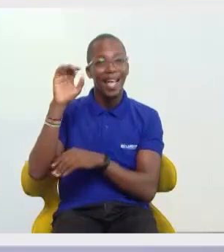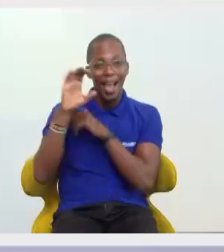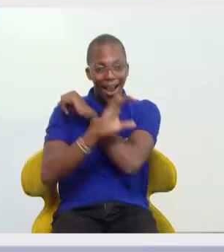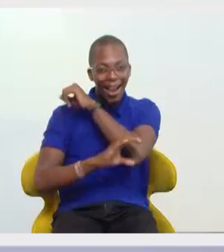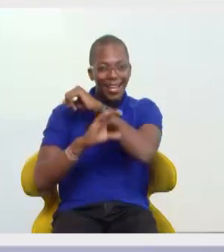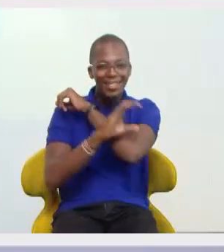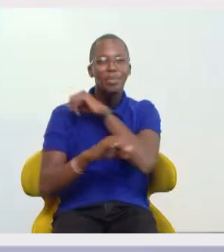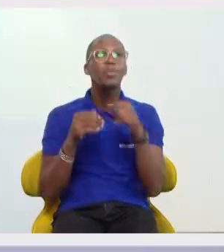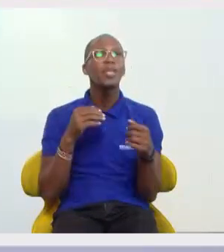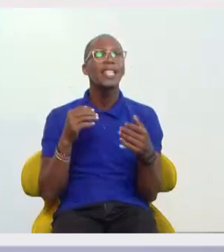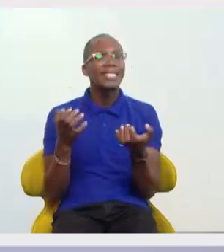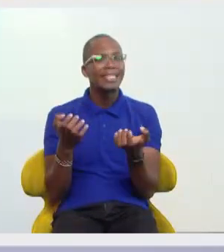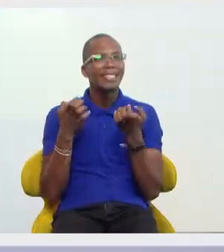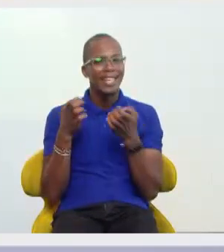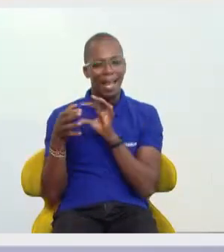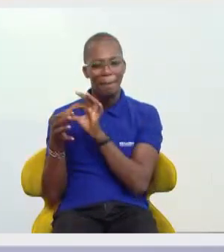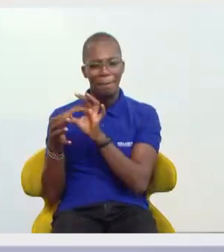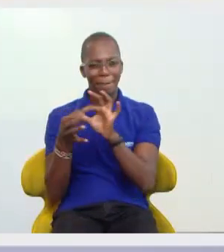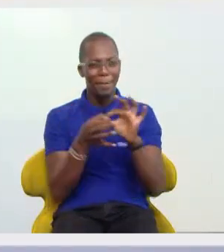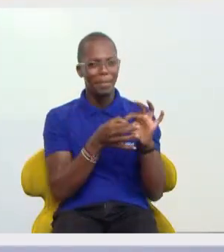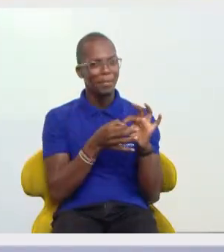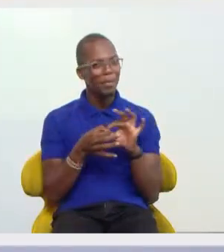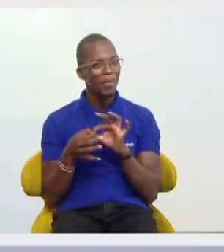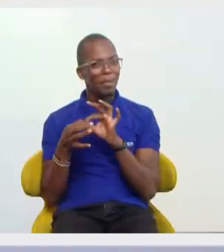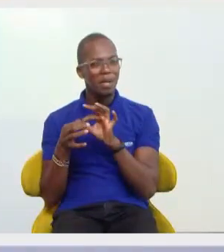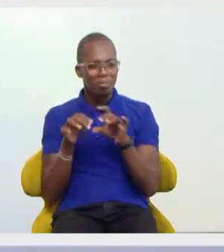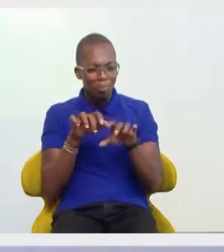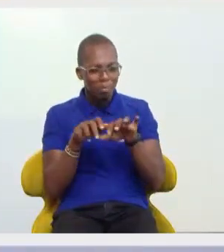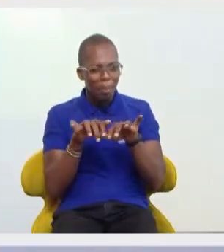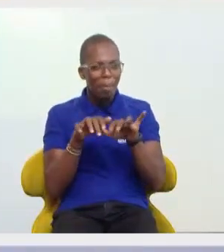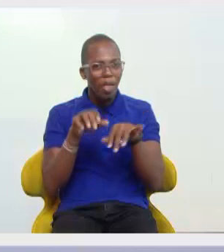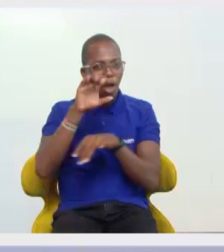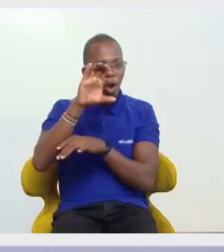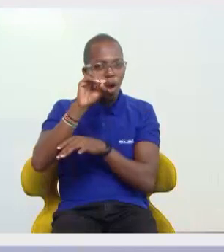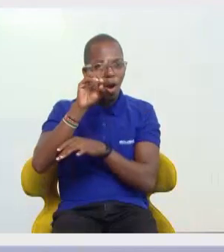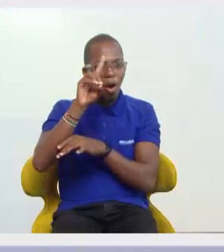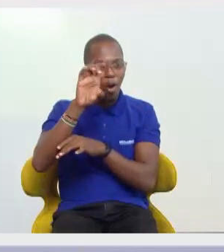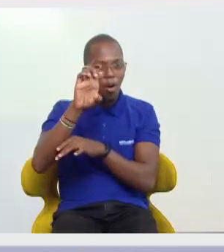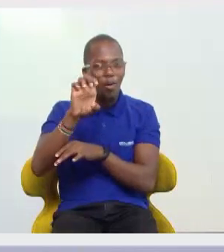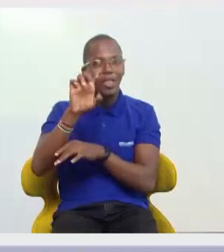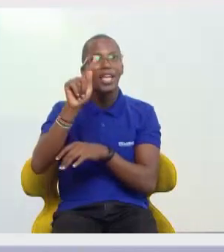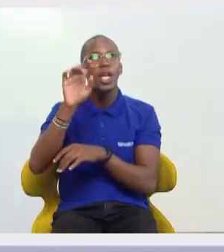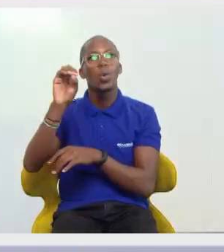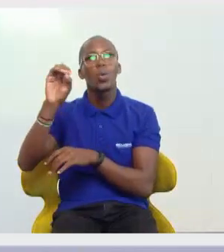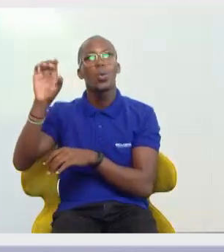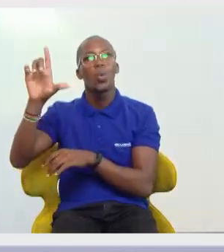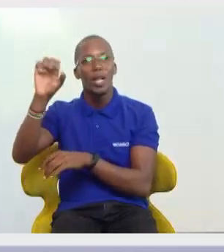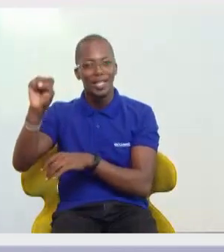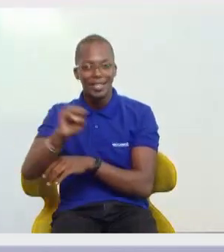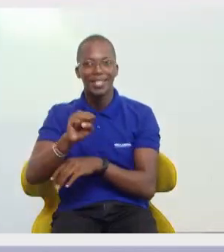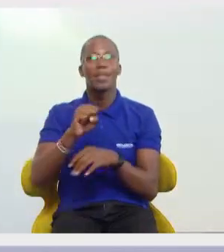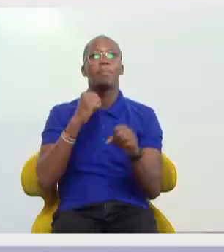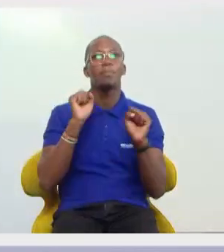a collaborative code tools that will enable us to work on our